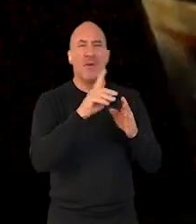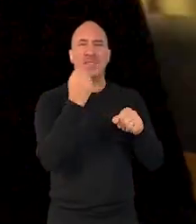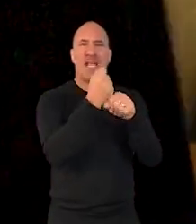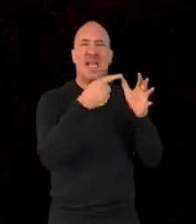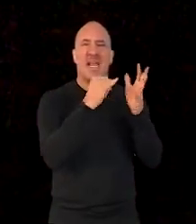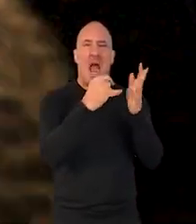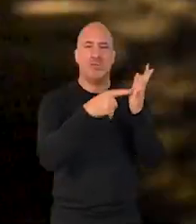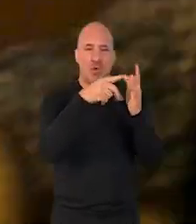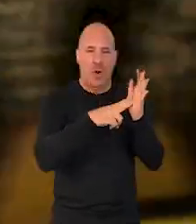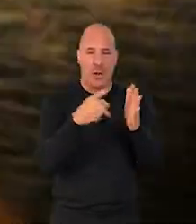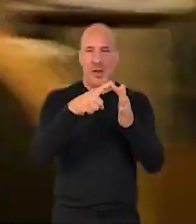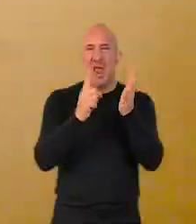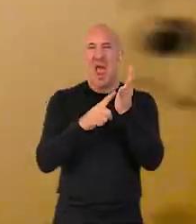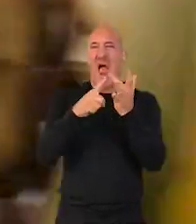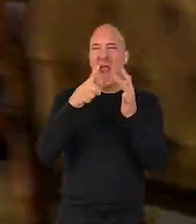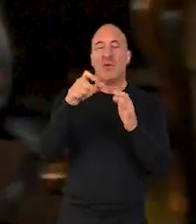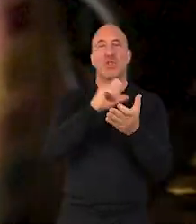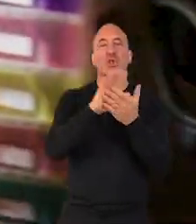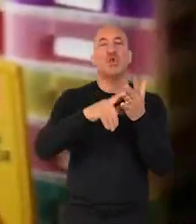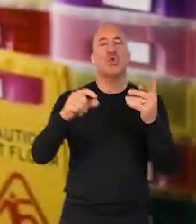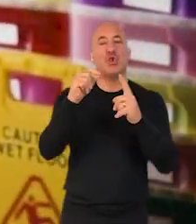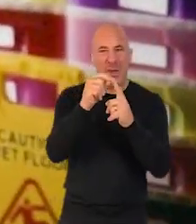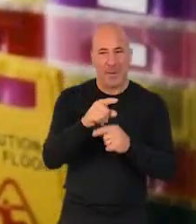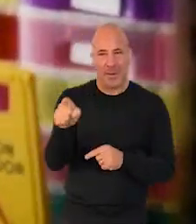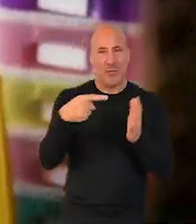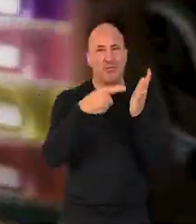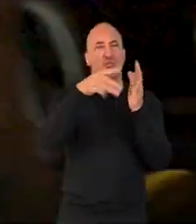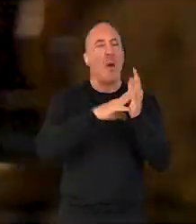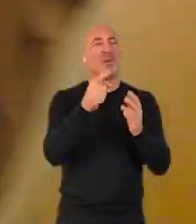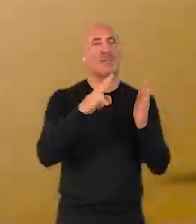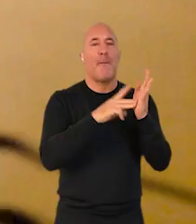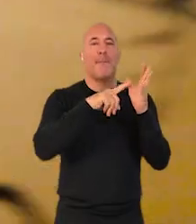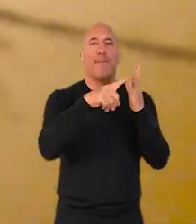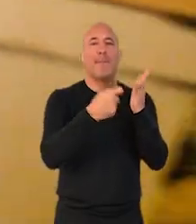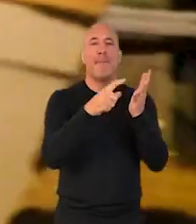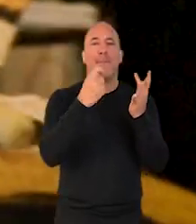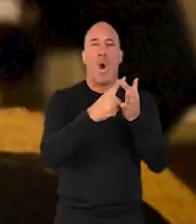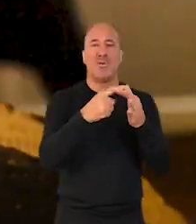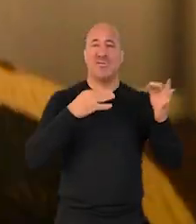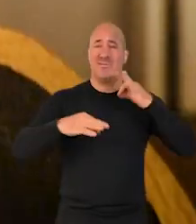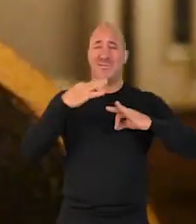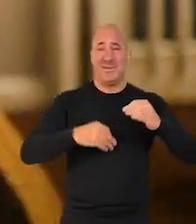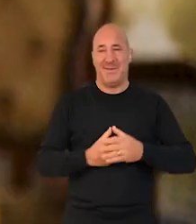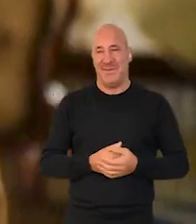as Gaston, Ellie as Chip, and Tom as Maurice.